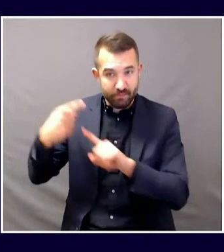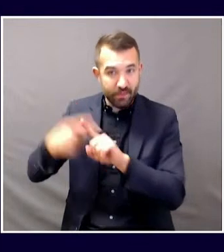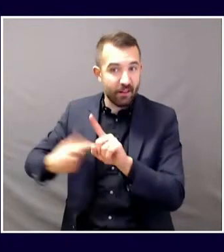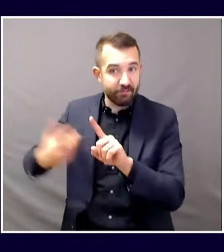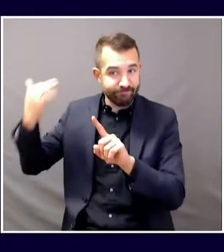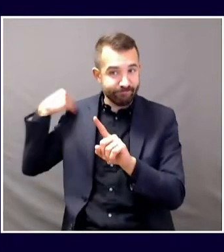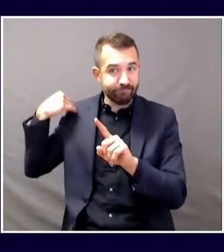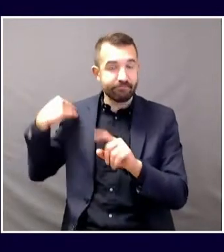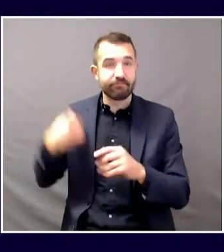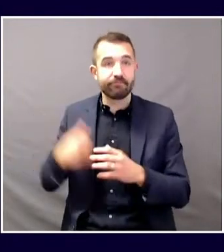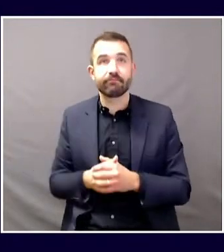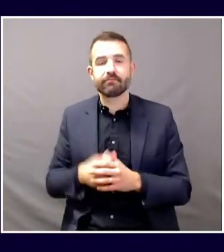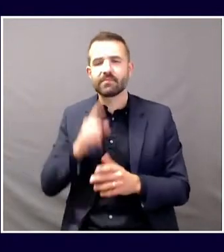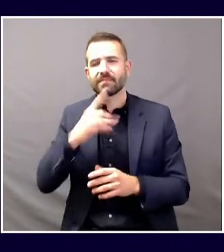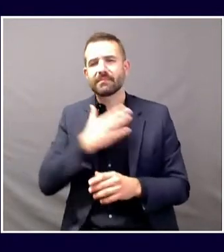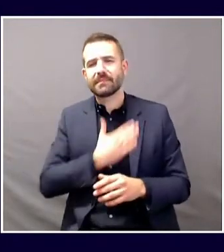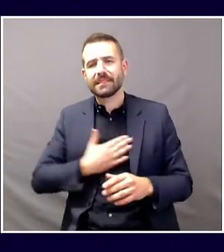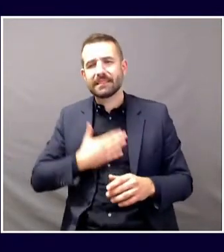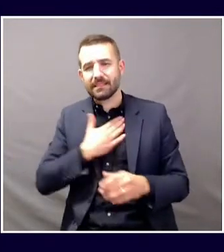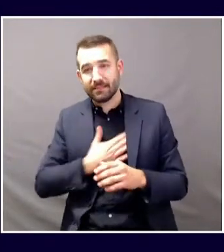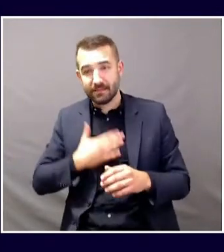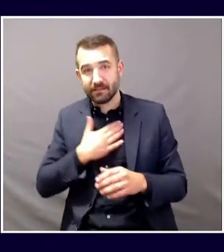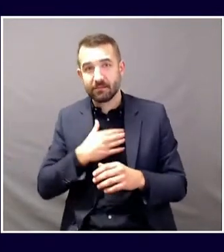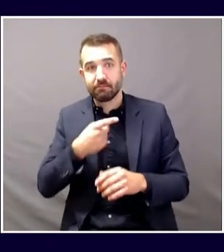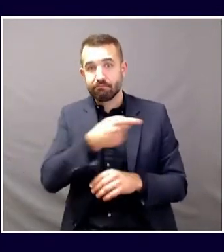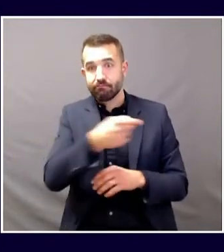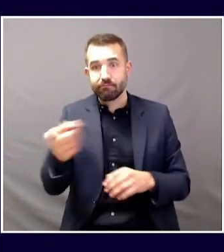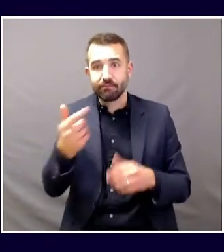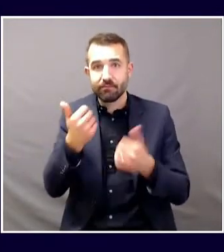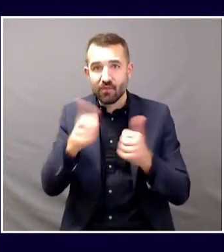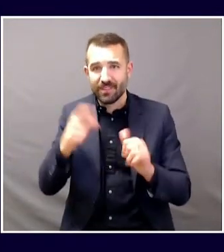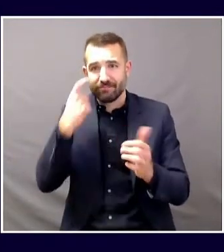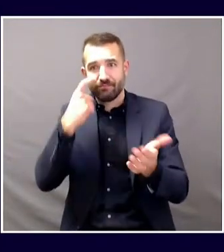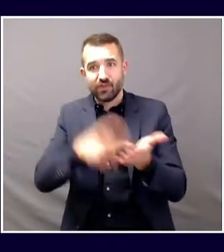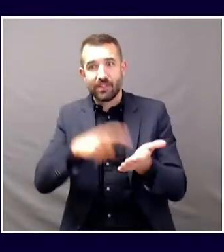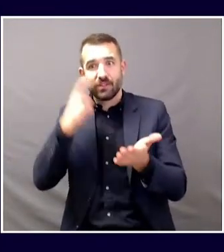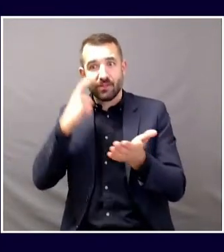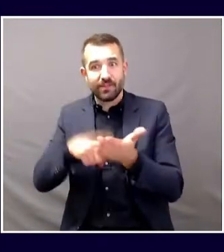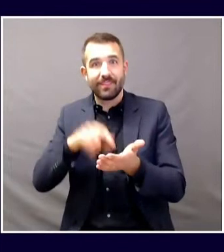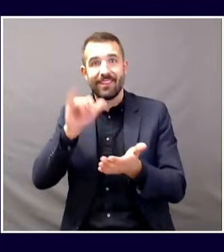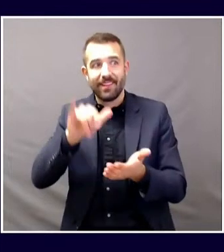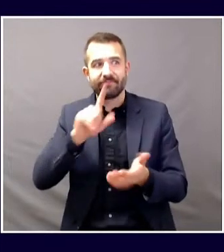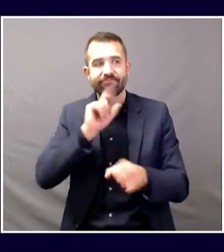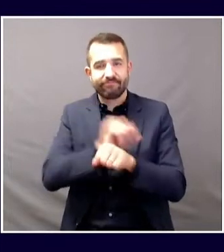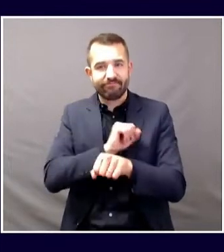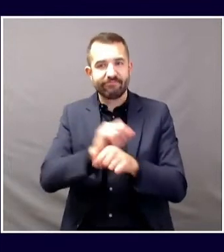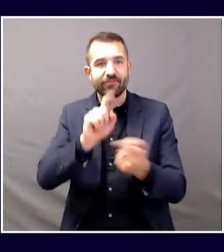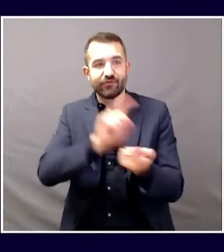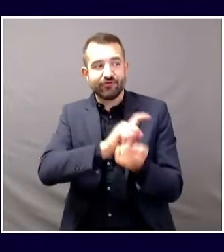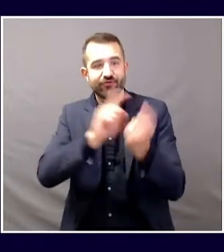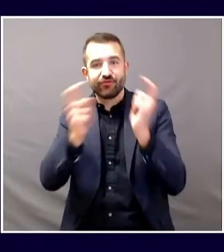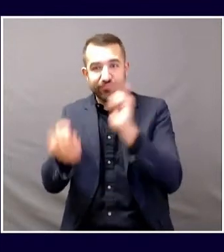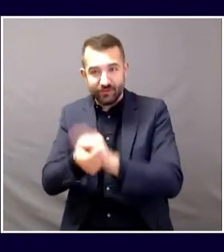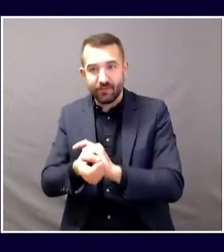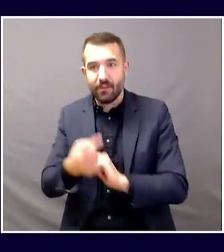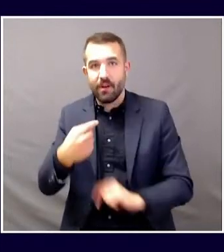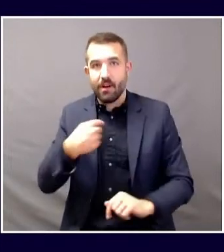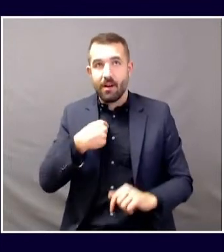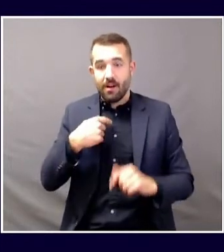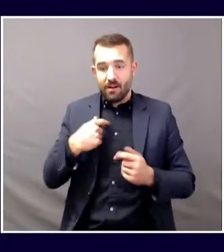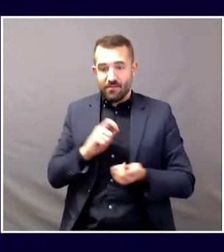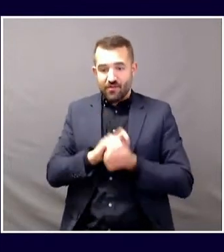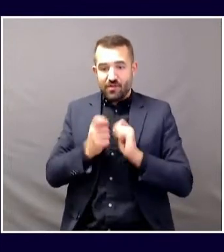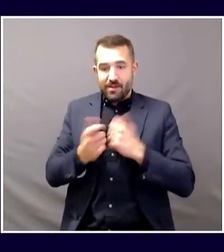their understanding of the pandemic, recognizing these fundamental shifts so that you can simultaneously update